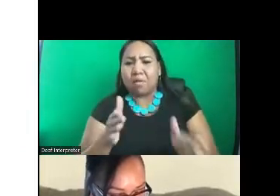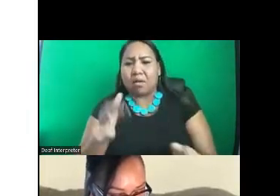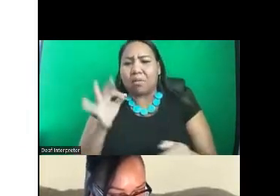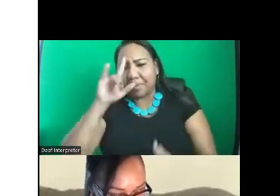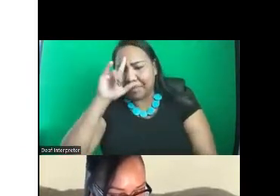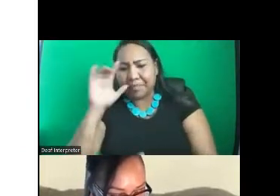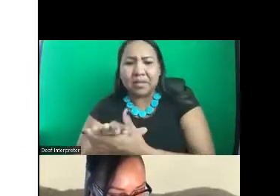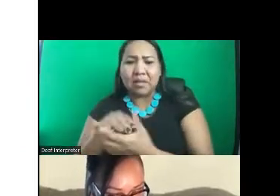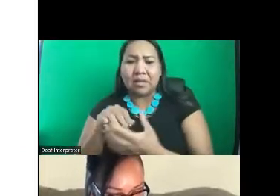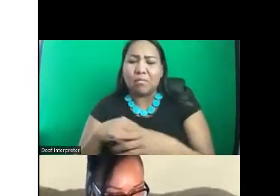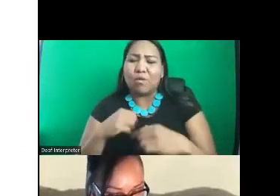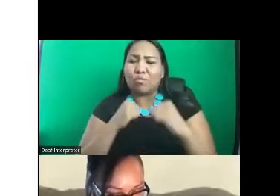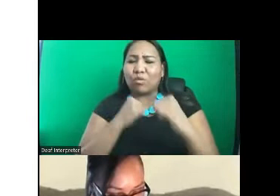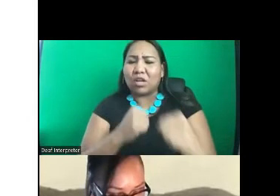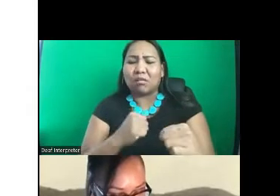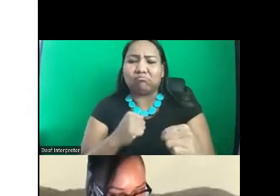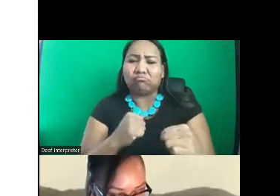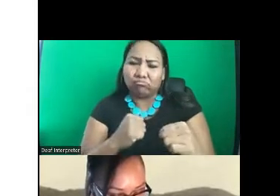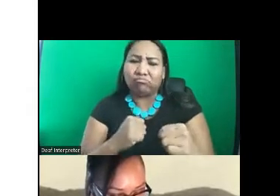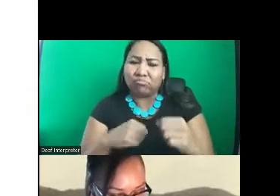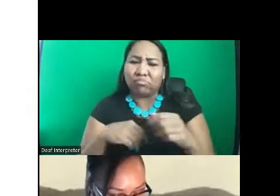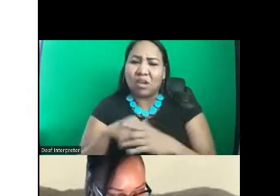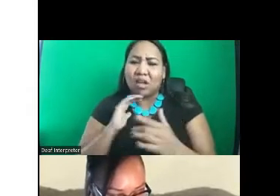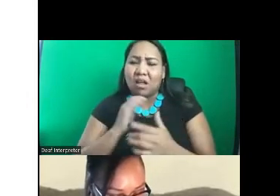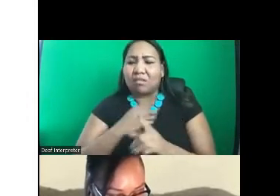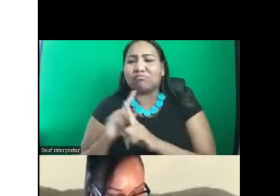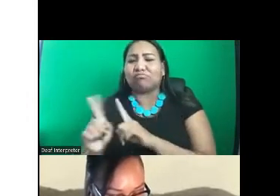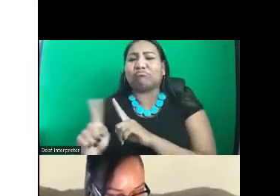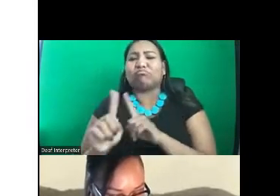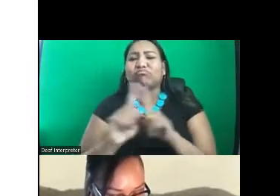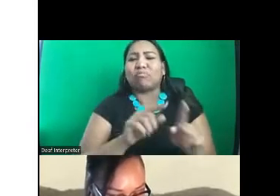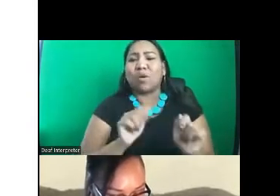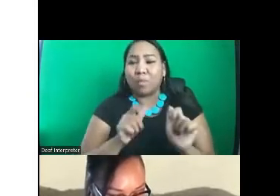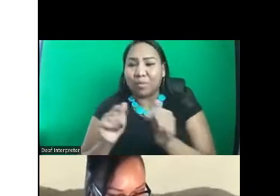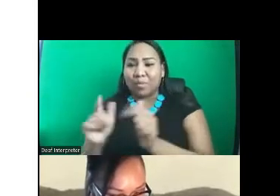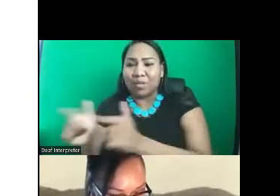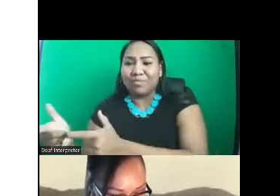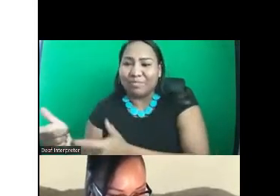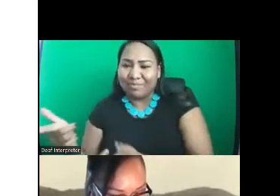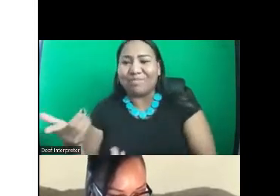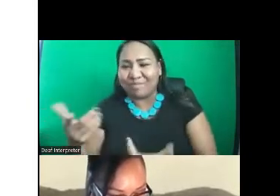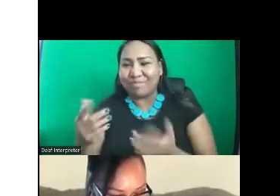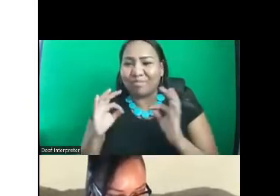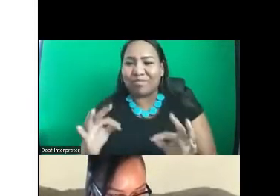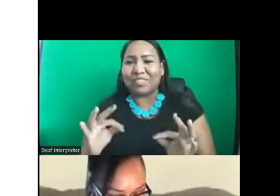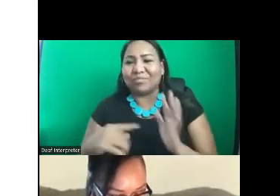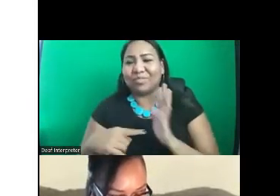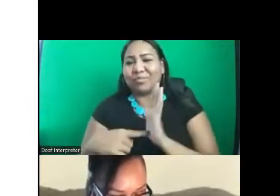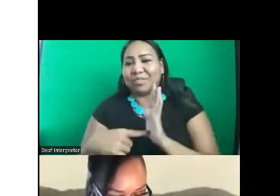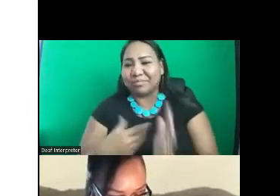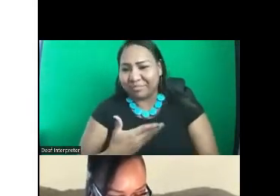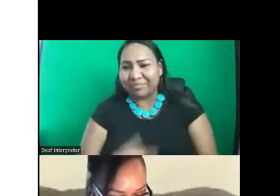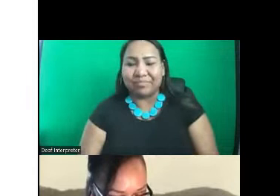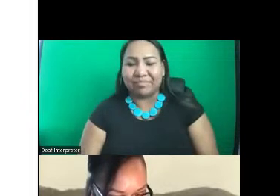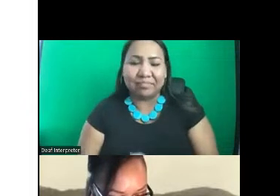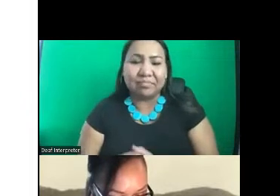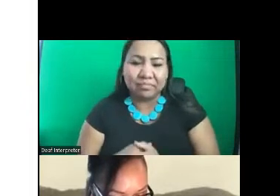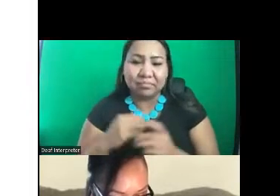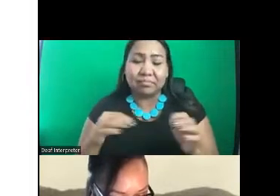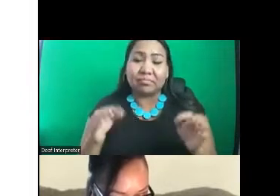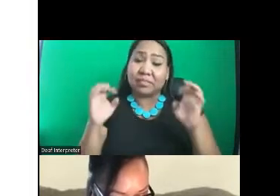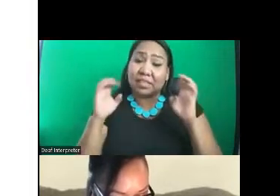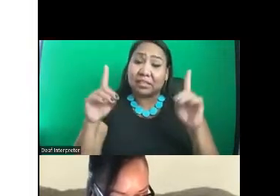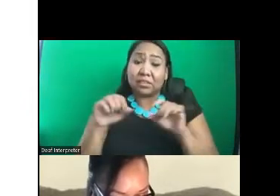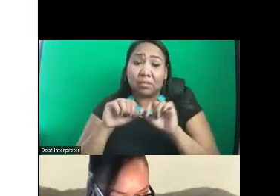in our different tribes. We're changing the education systems, creating new structures to